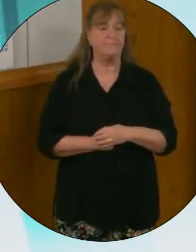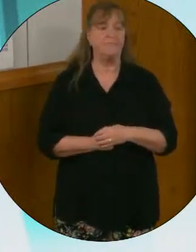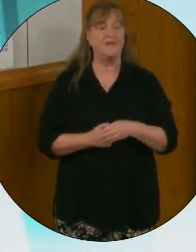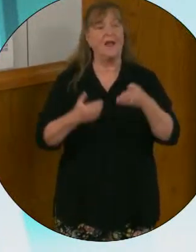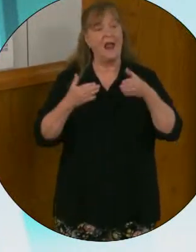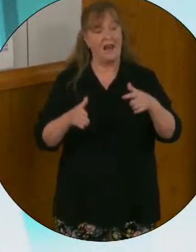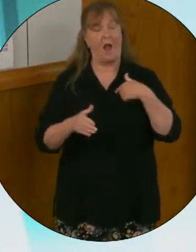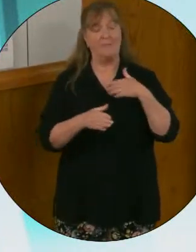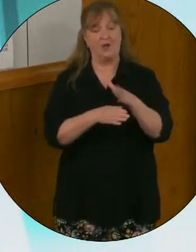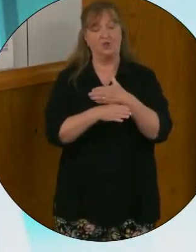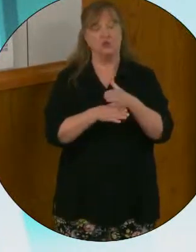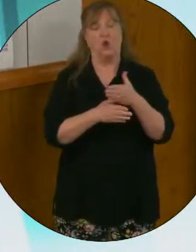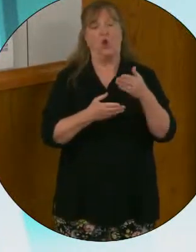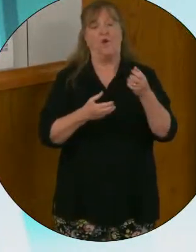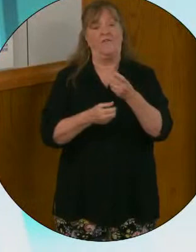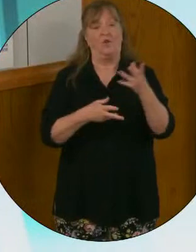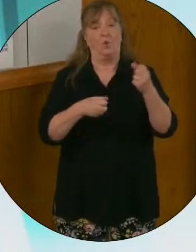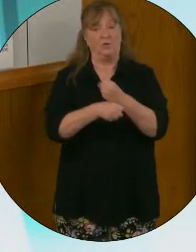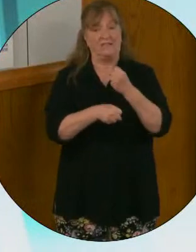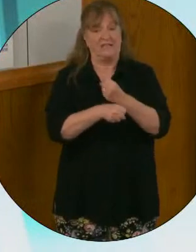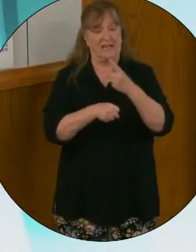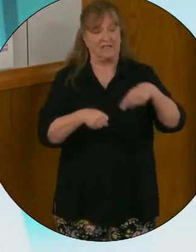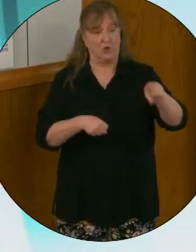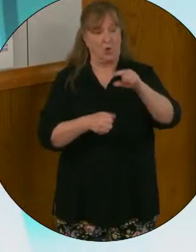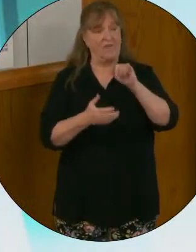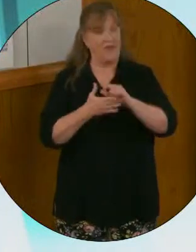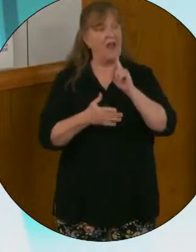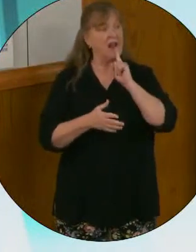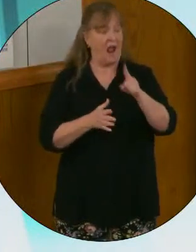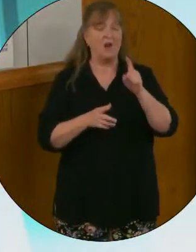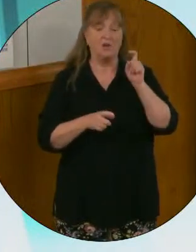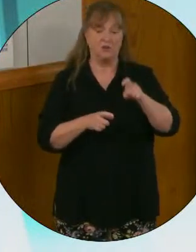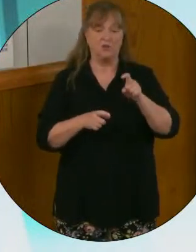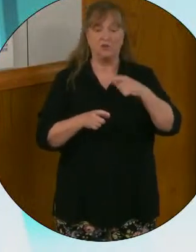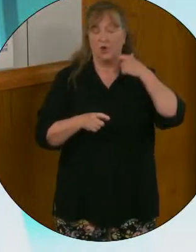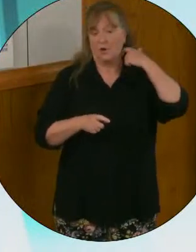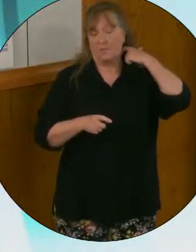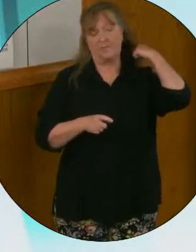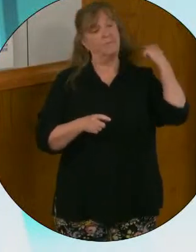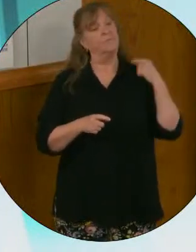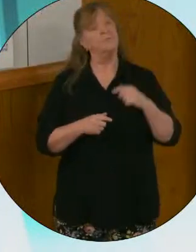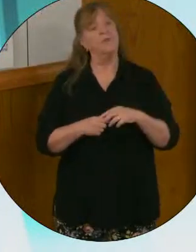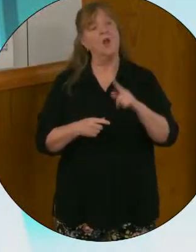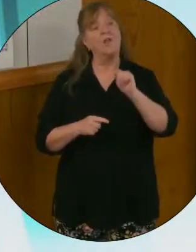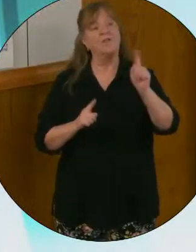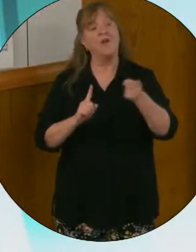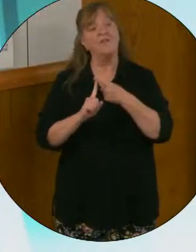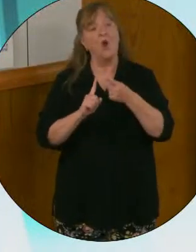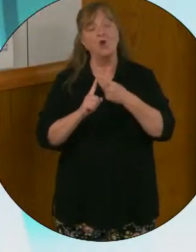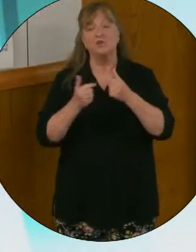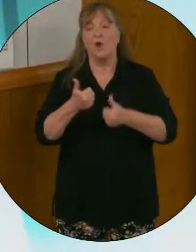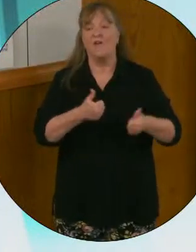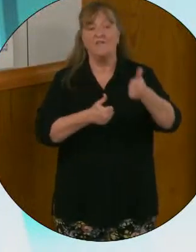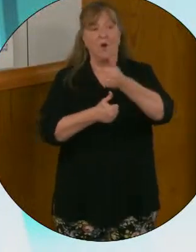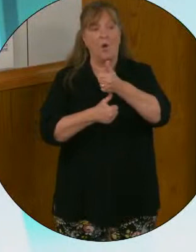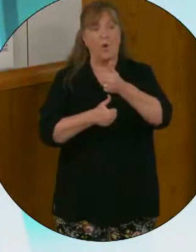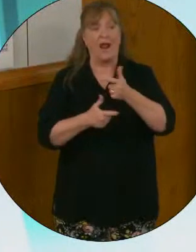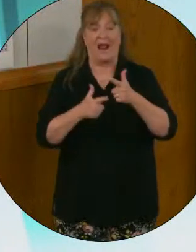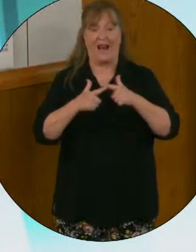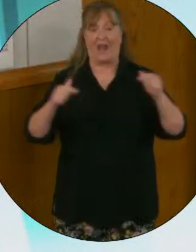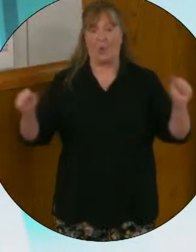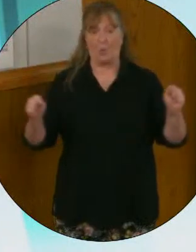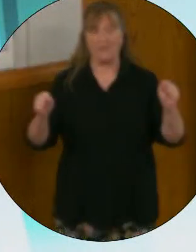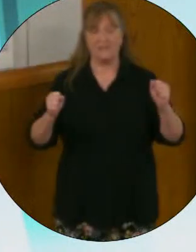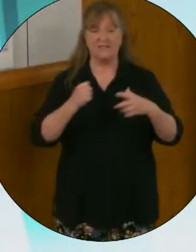Allow me to share a few statistics with you that actually shook me to the core. The first and foremost would be